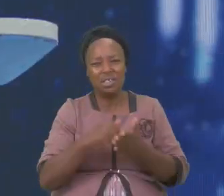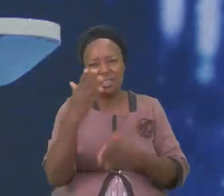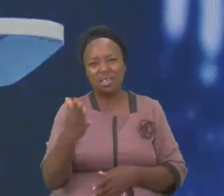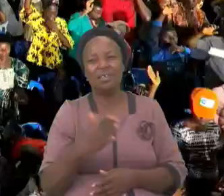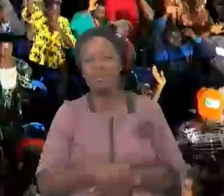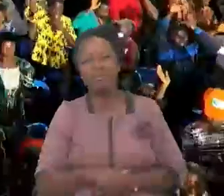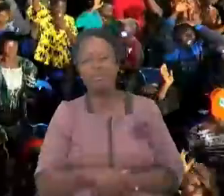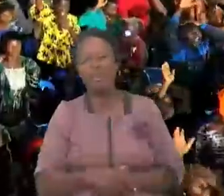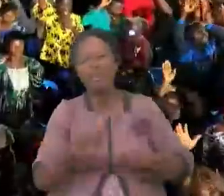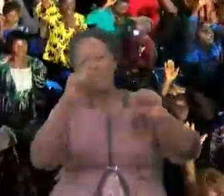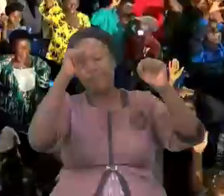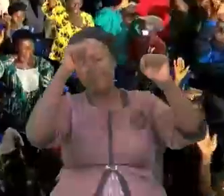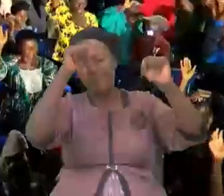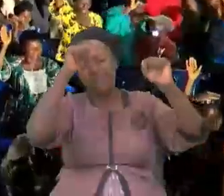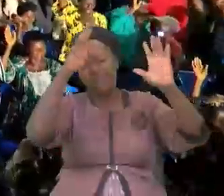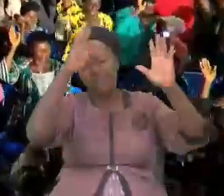Jesus' name,